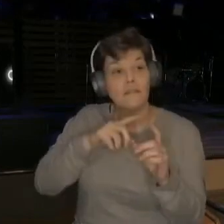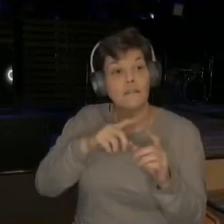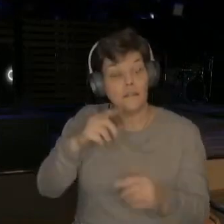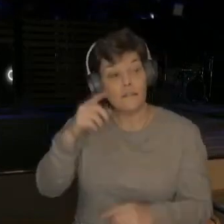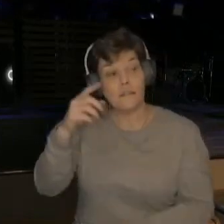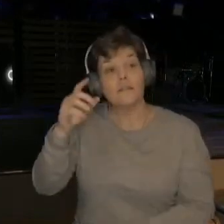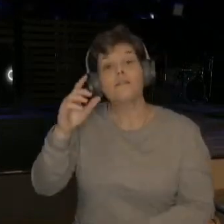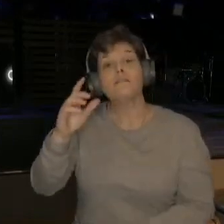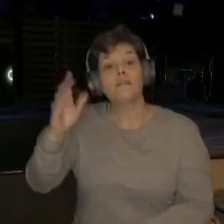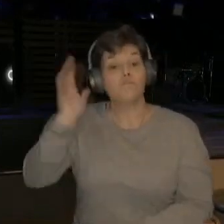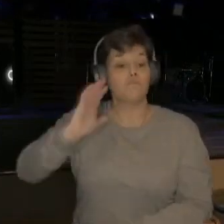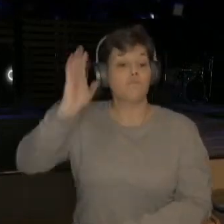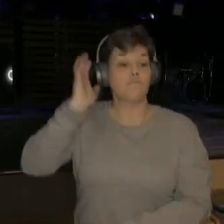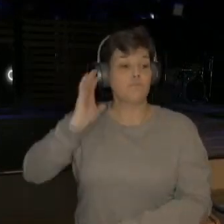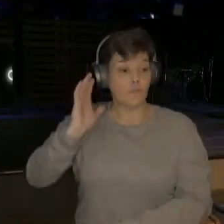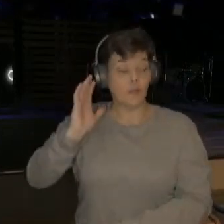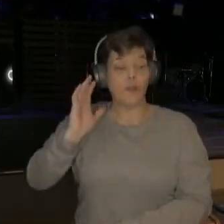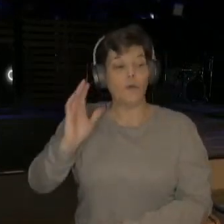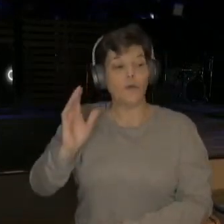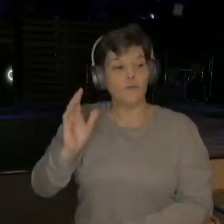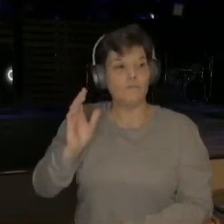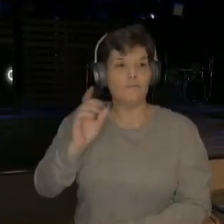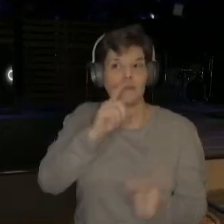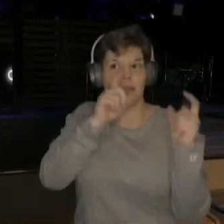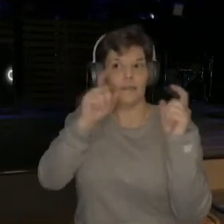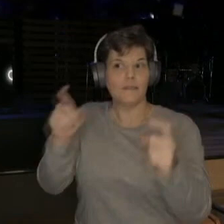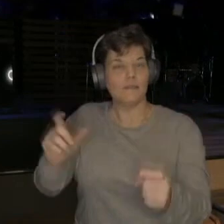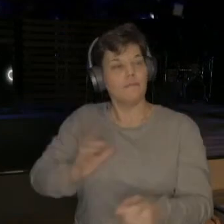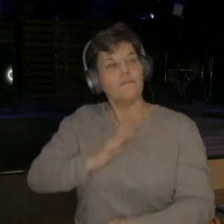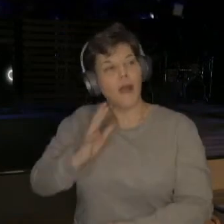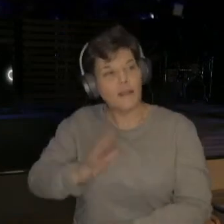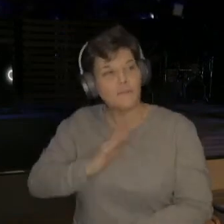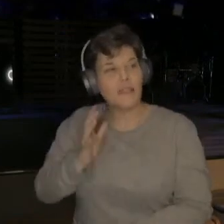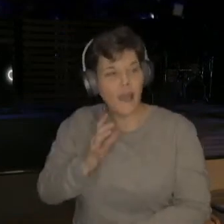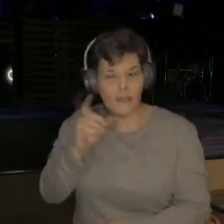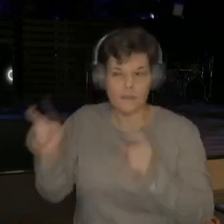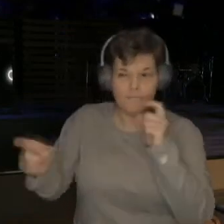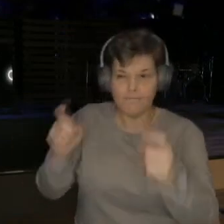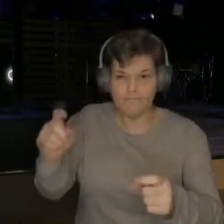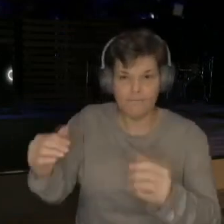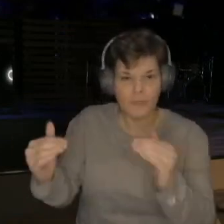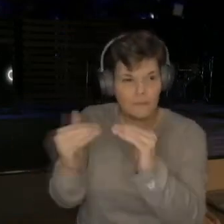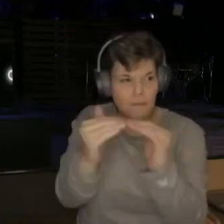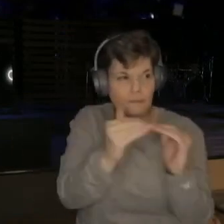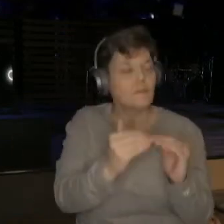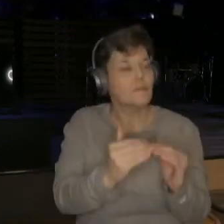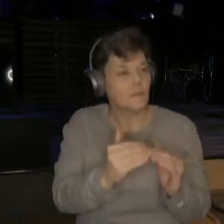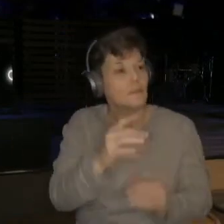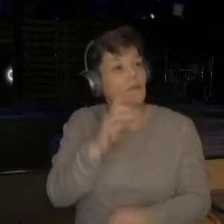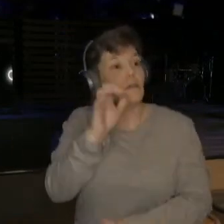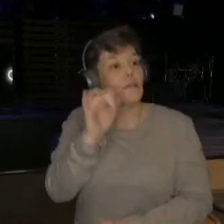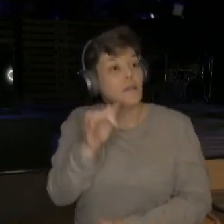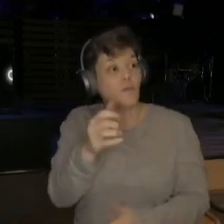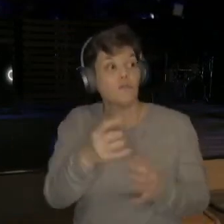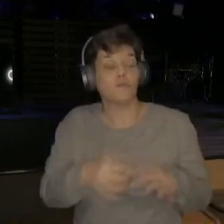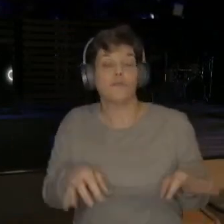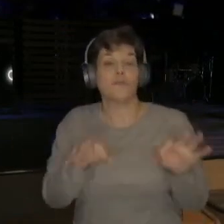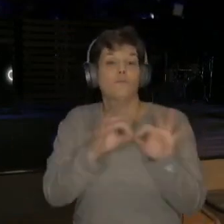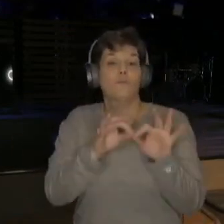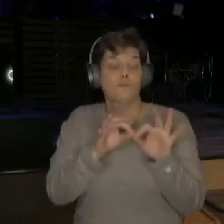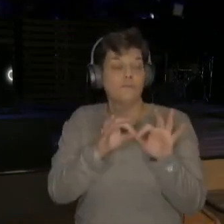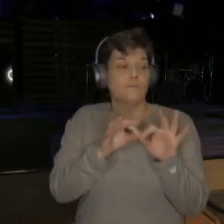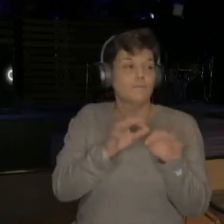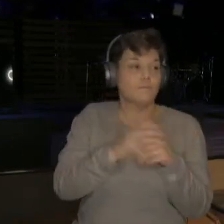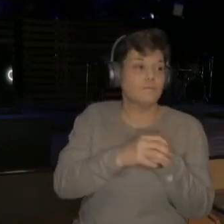hospitality was of supreme importance. To refuse to go into the feast when it was his